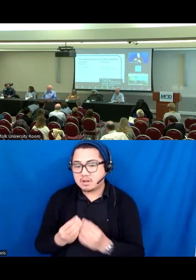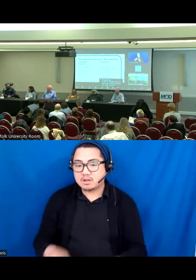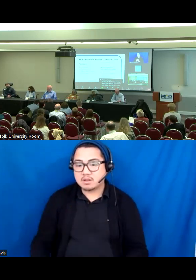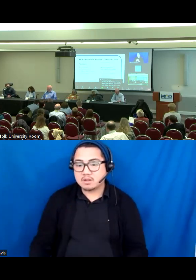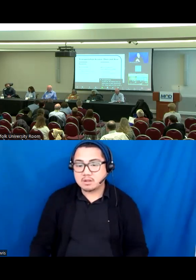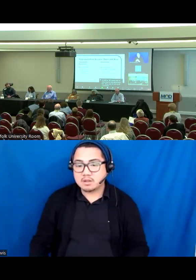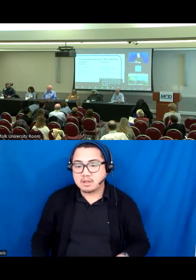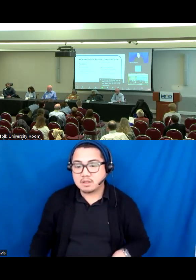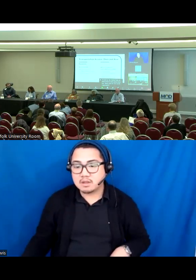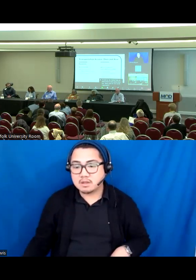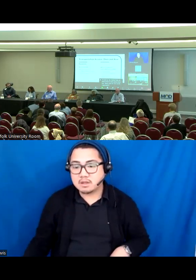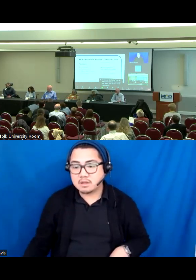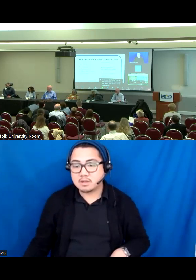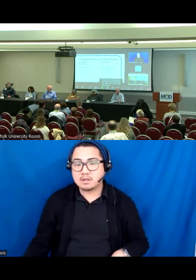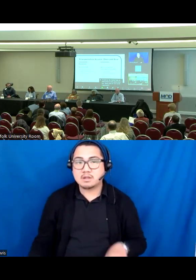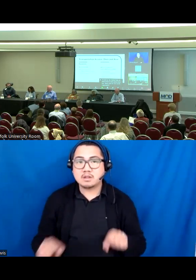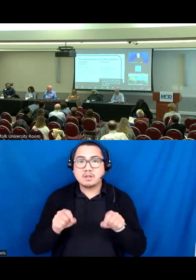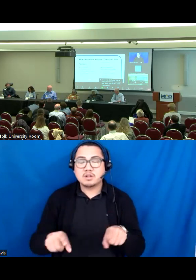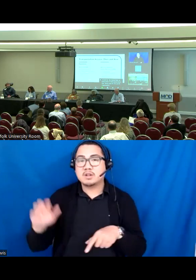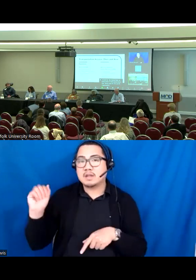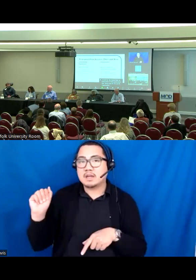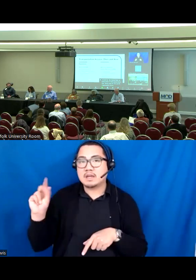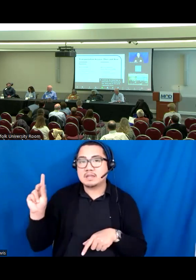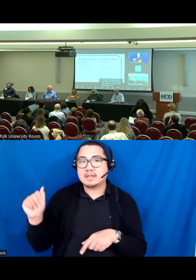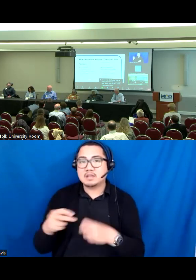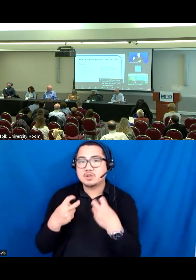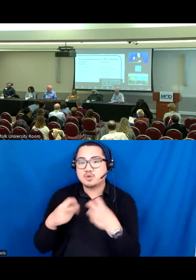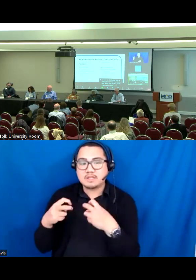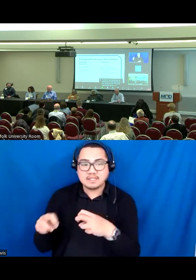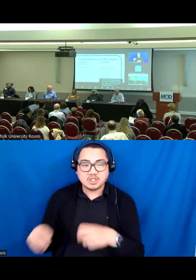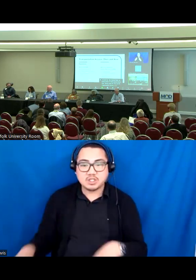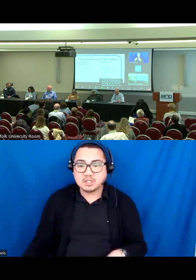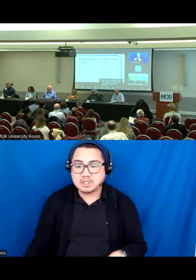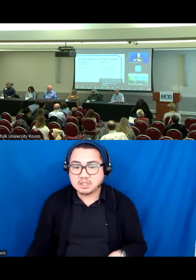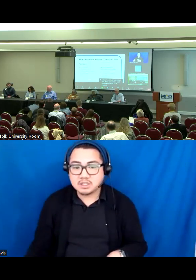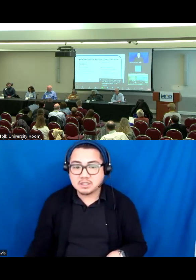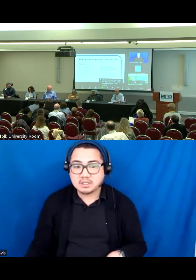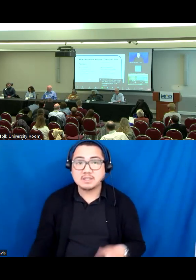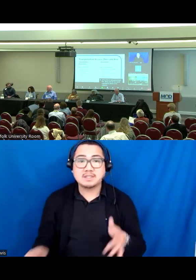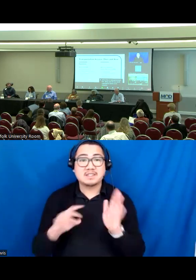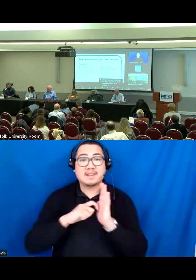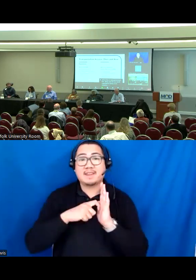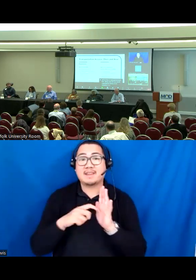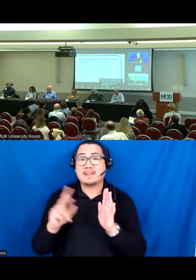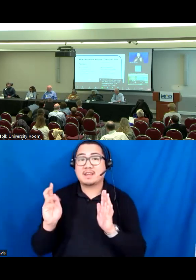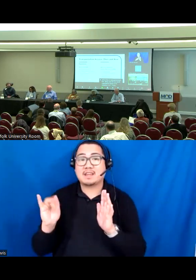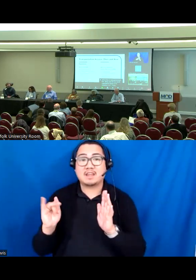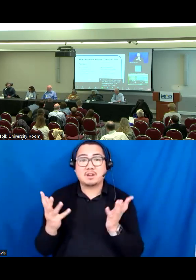organizations doing ADA transition plans. The key is always having